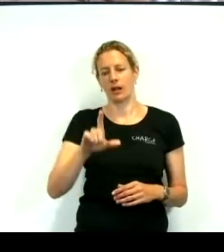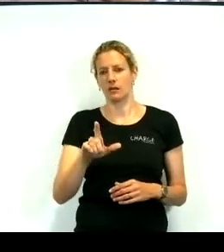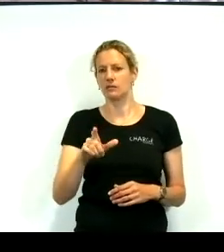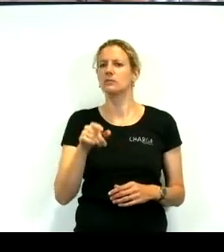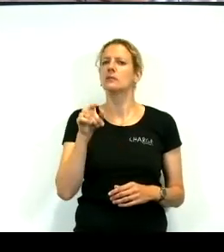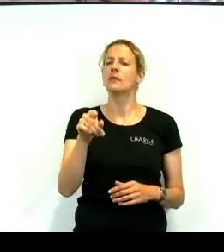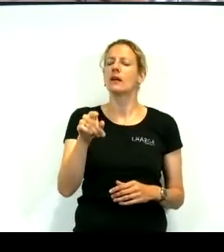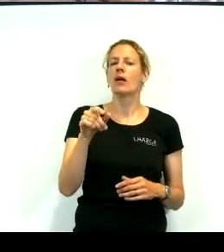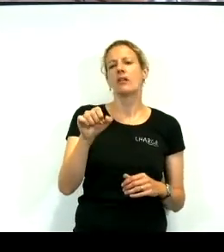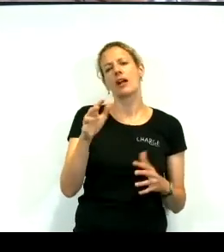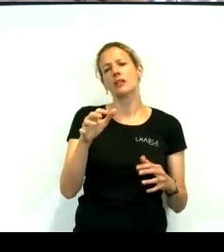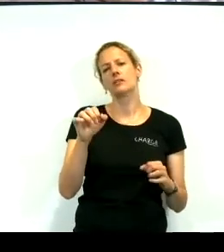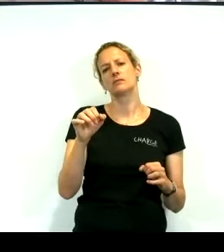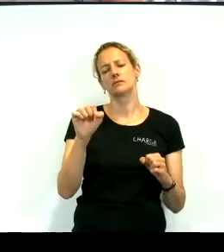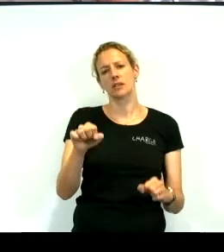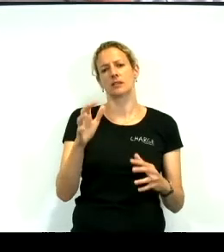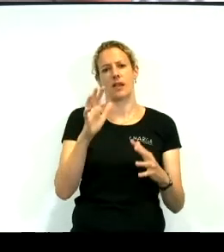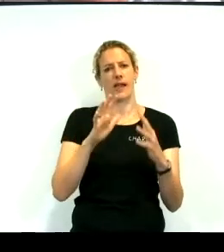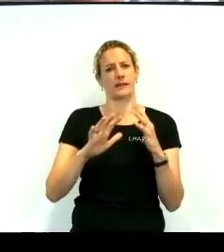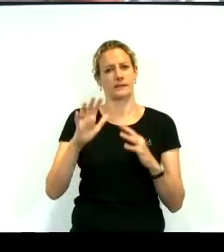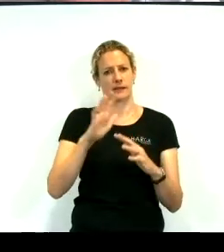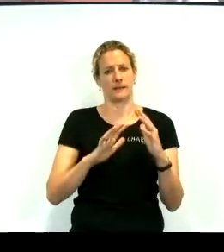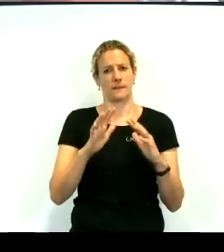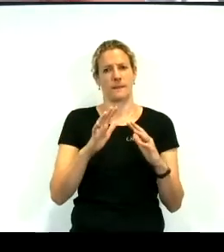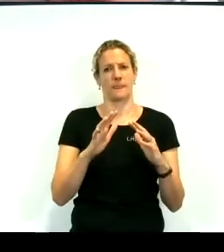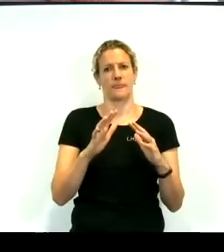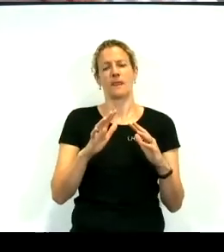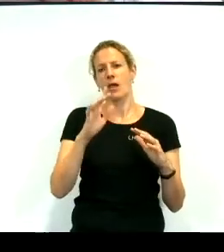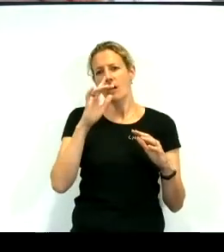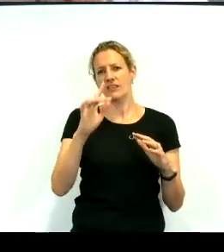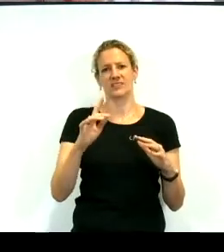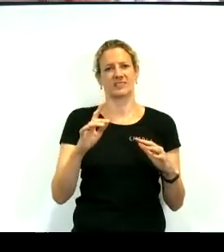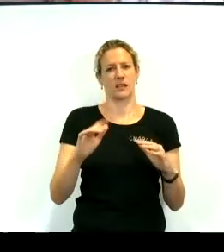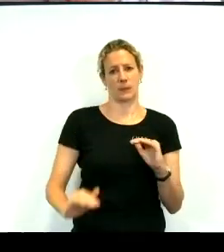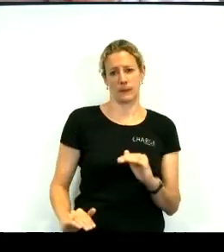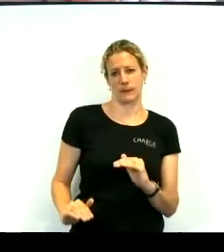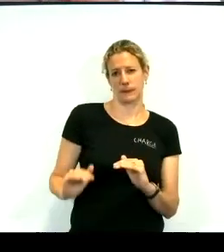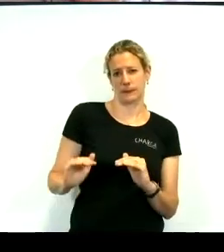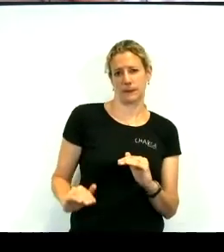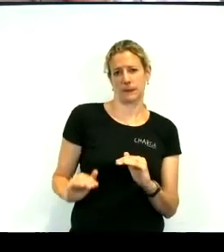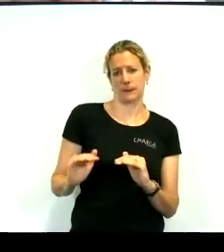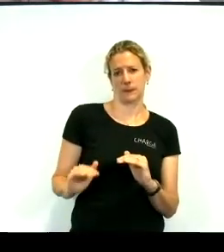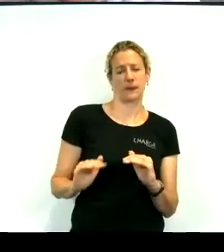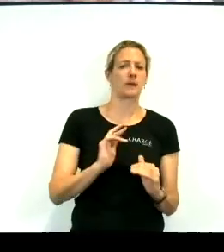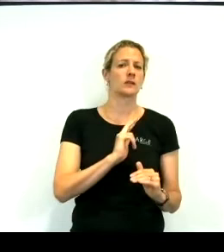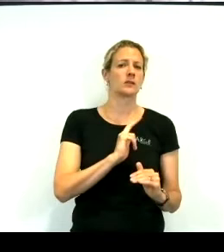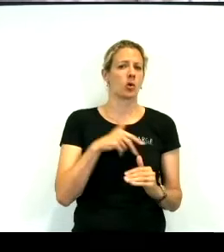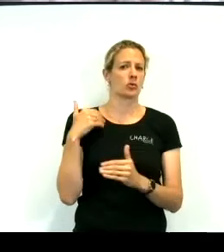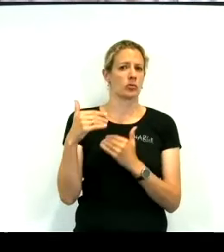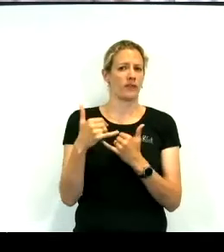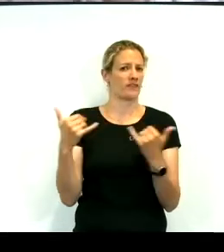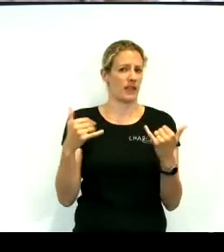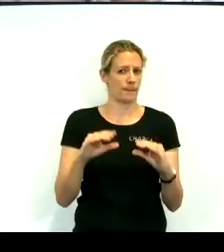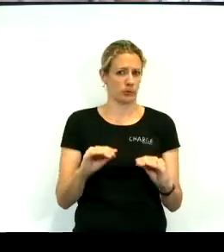early communication development when past and present is not yet really available for the child?